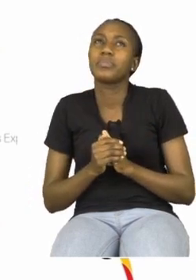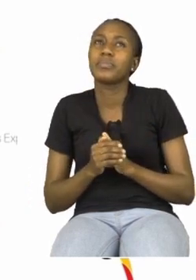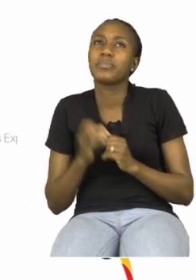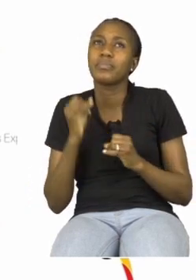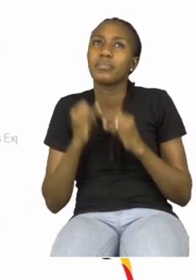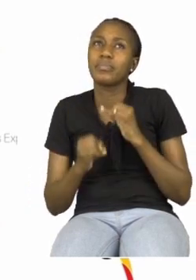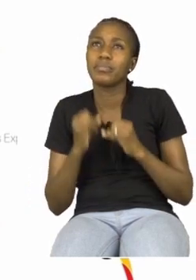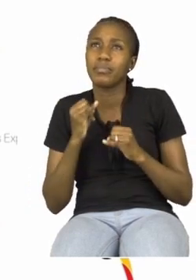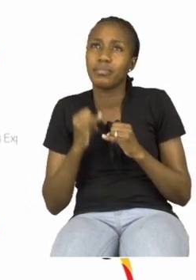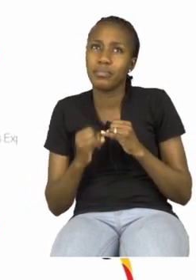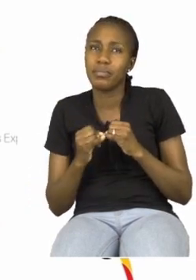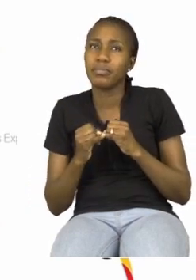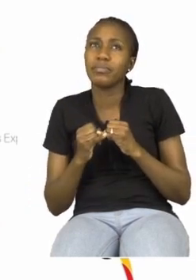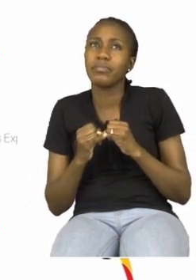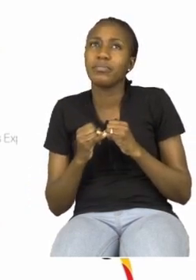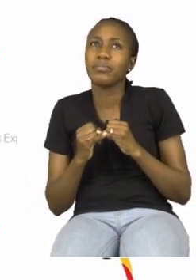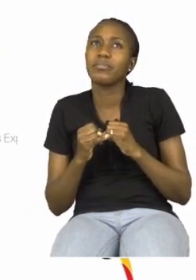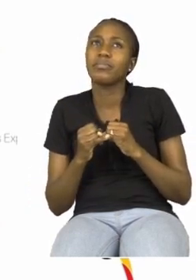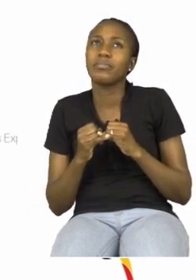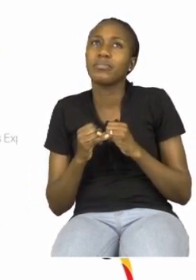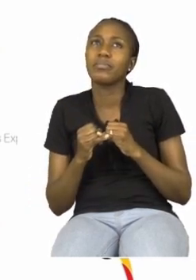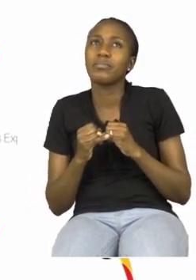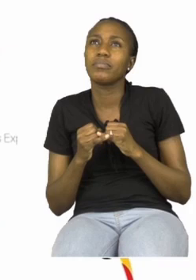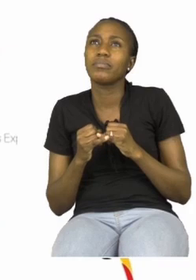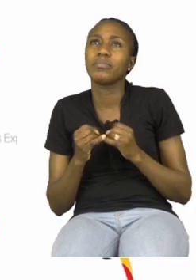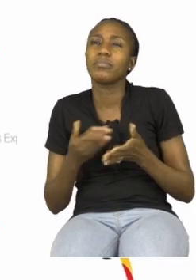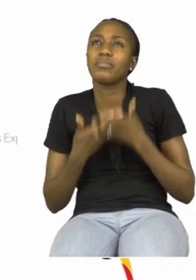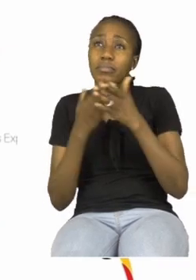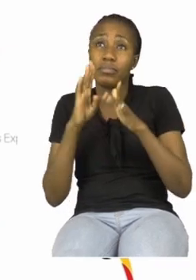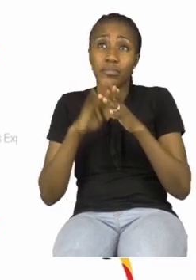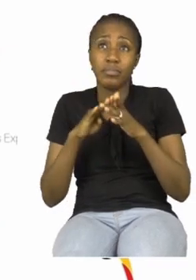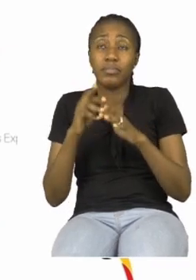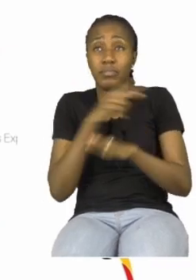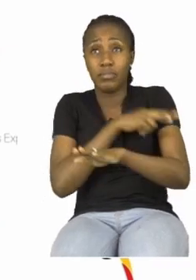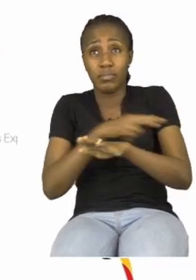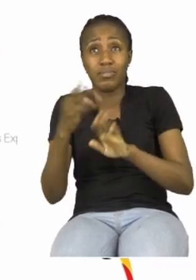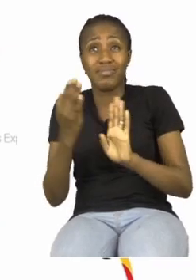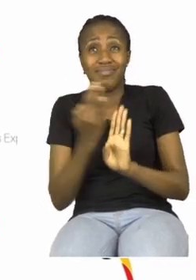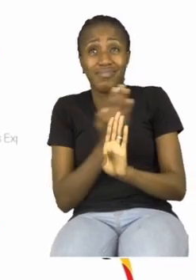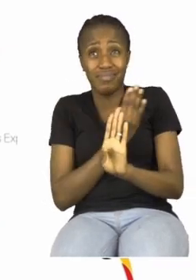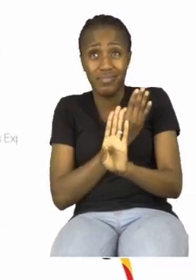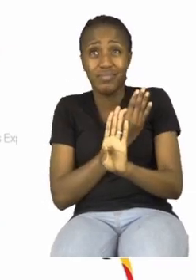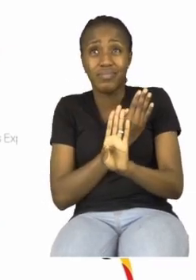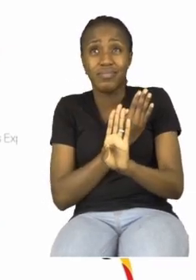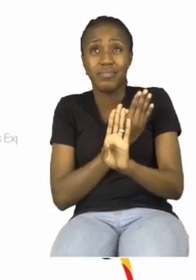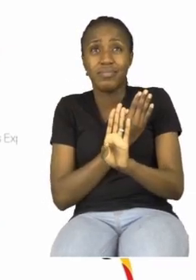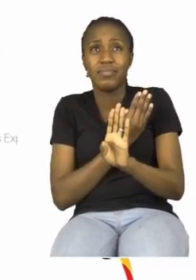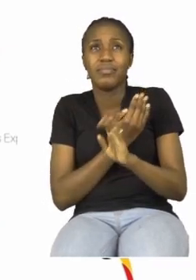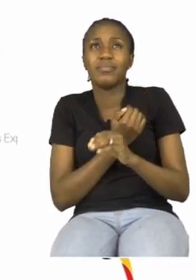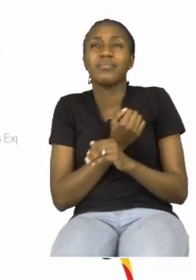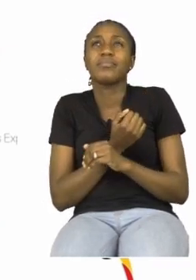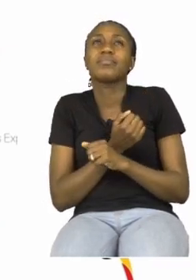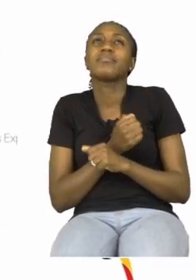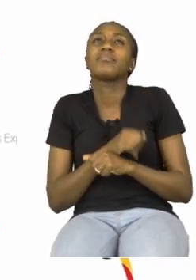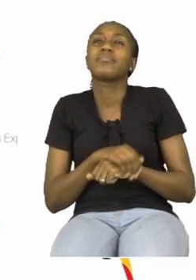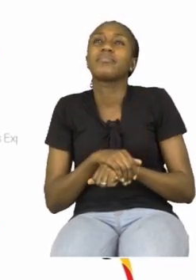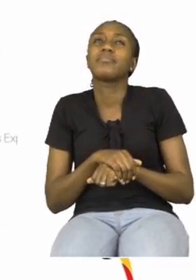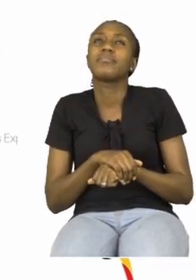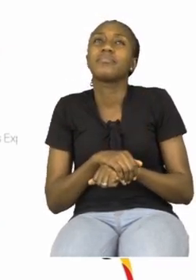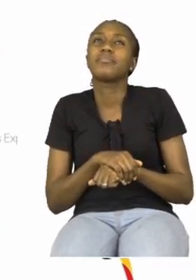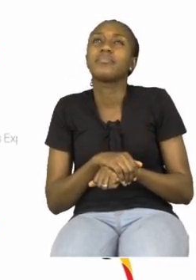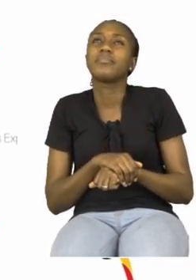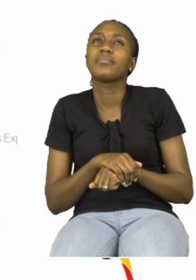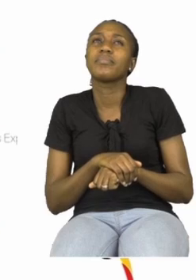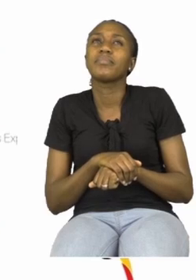least, which also features into the road safety side of things, globally e-bikes gain a lot of popularity, and